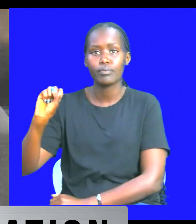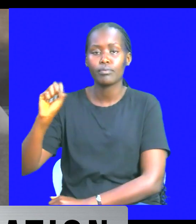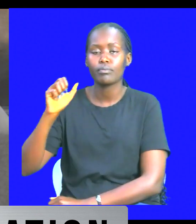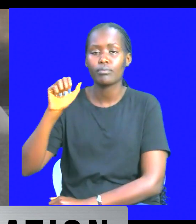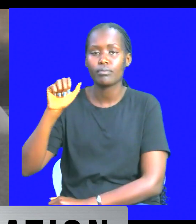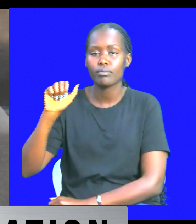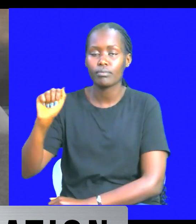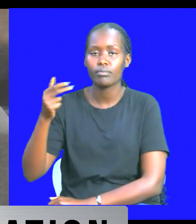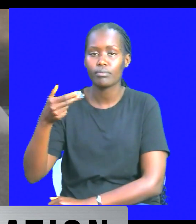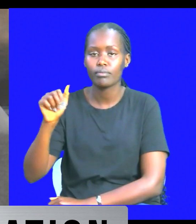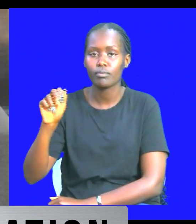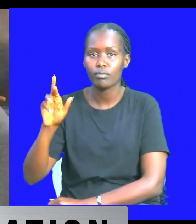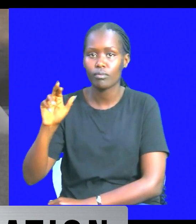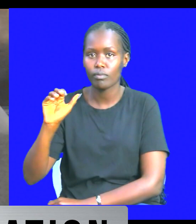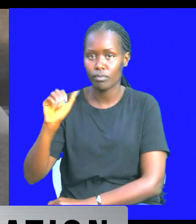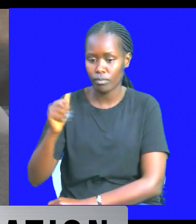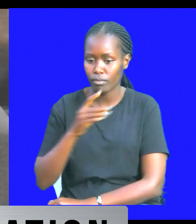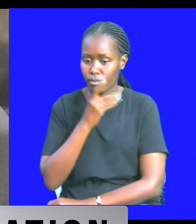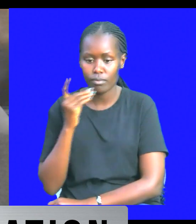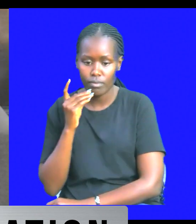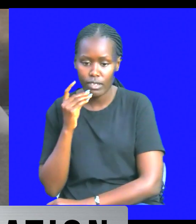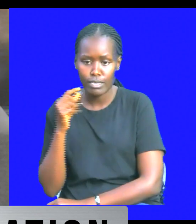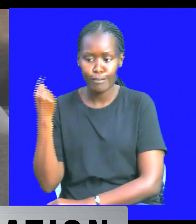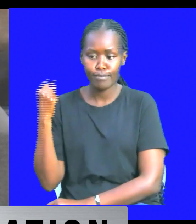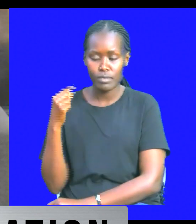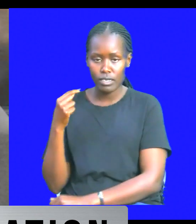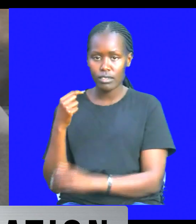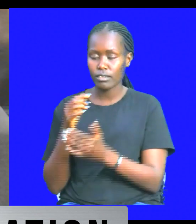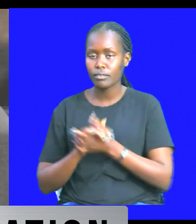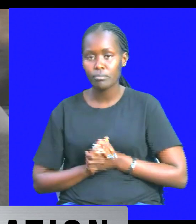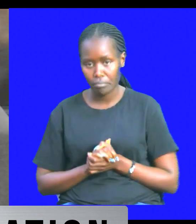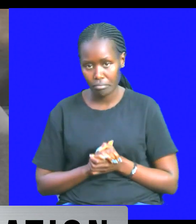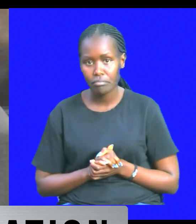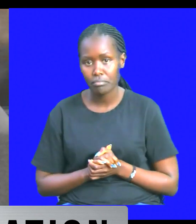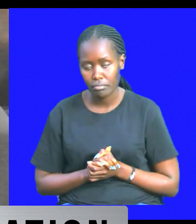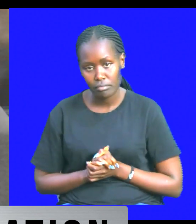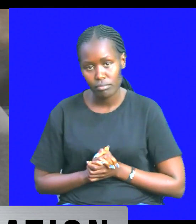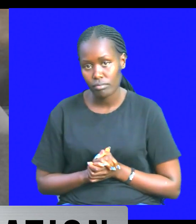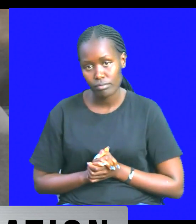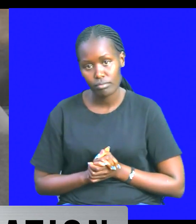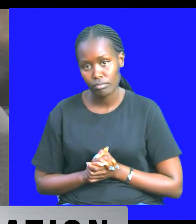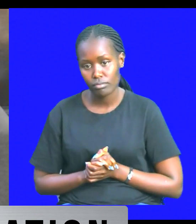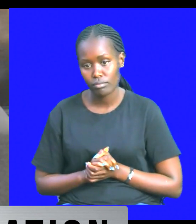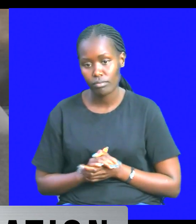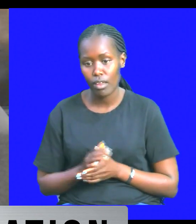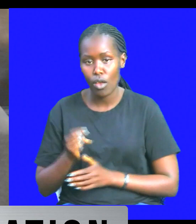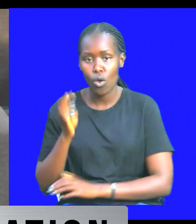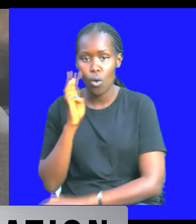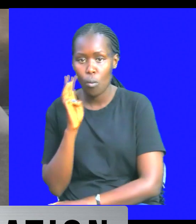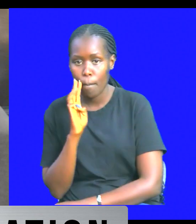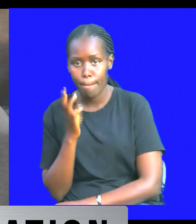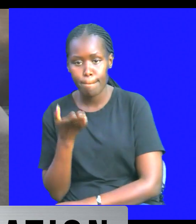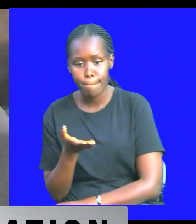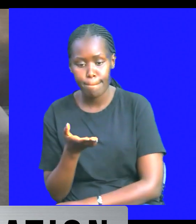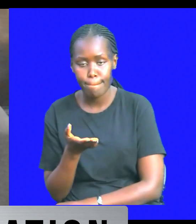point. So maybe imeanza kurecover wakati dinosaurs zilikuwa. Okay. Dini yake, mamaji yake ile ilikuwa nayo.